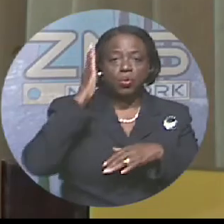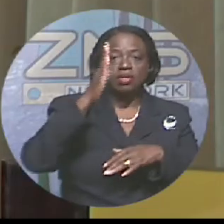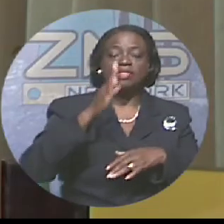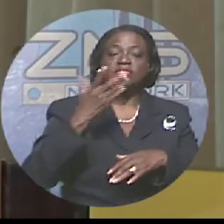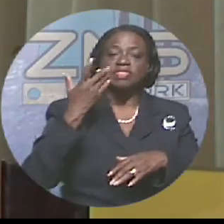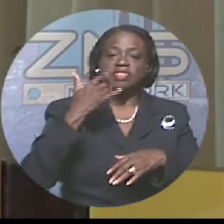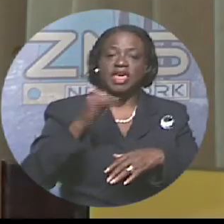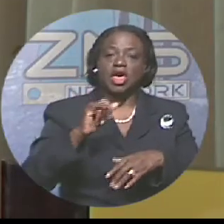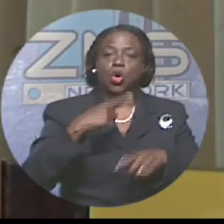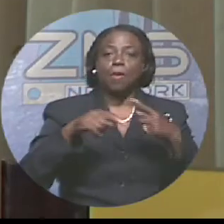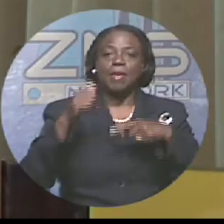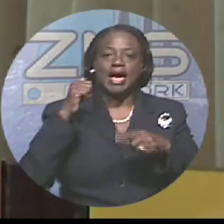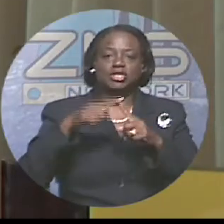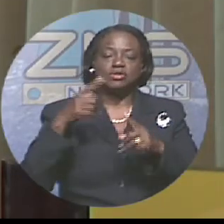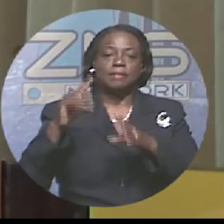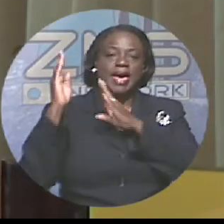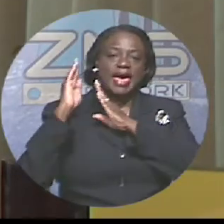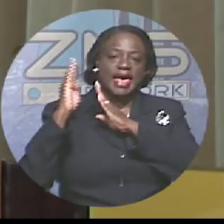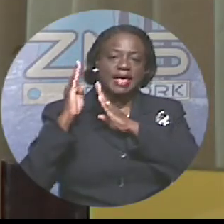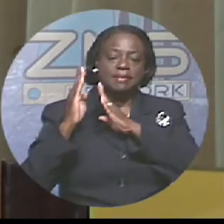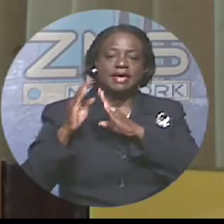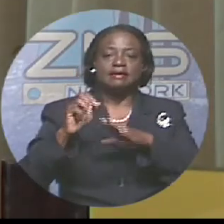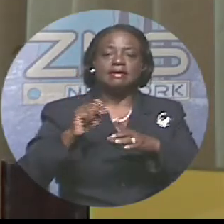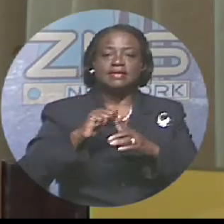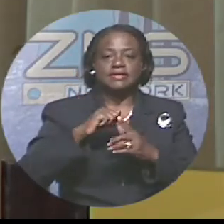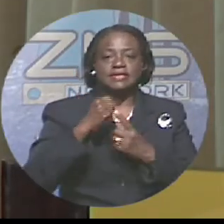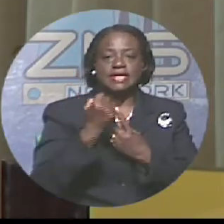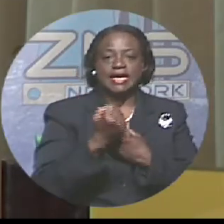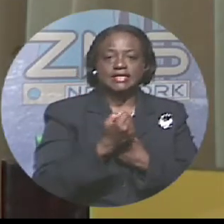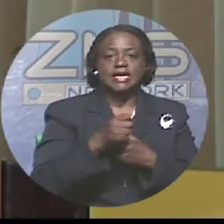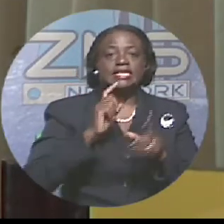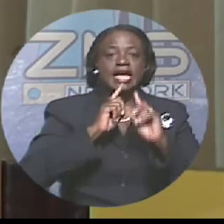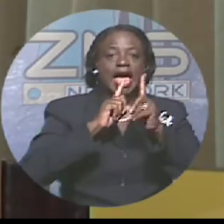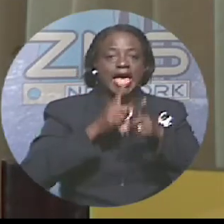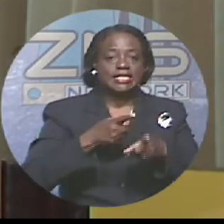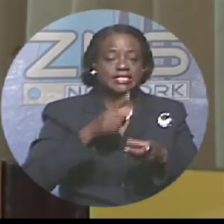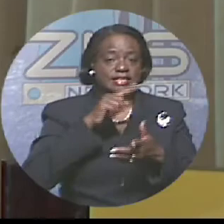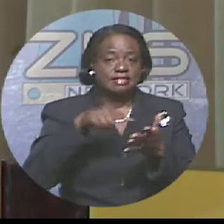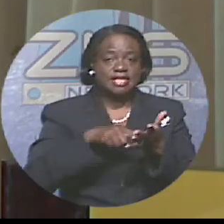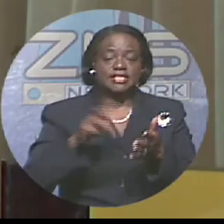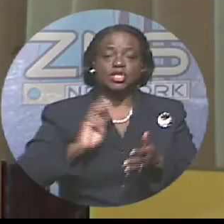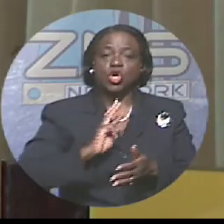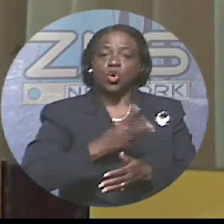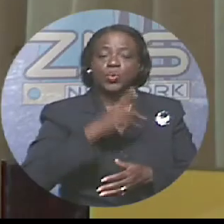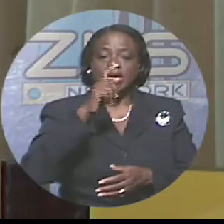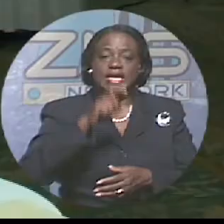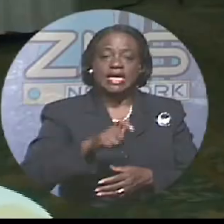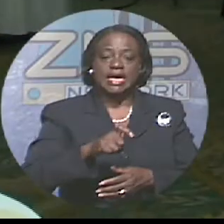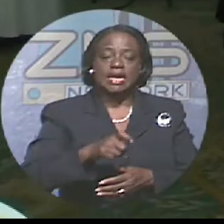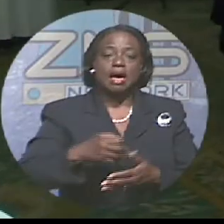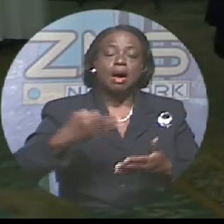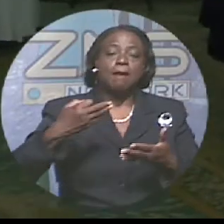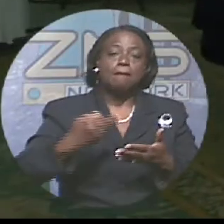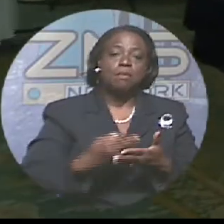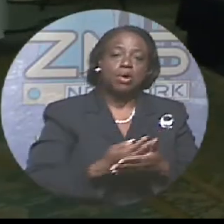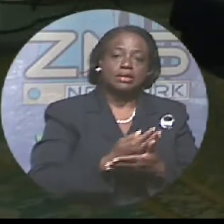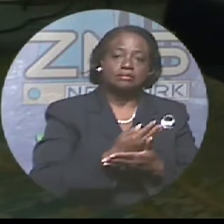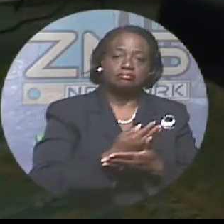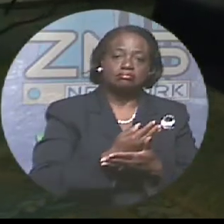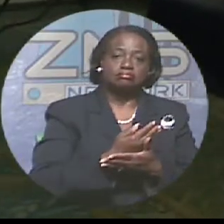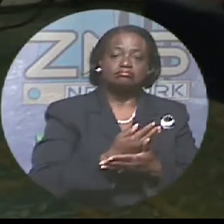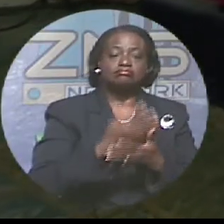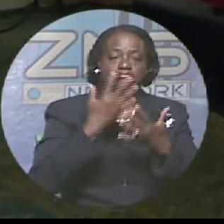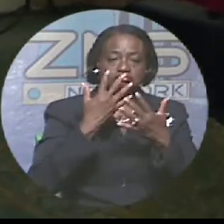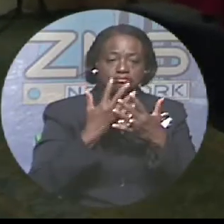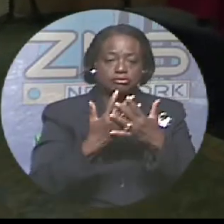society? To answer this question, we need a modern and progressive correctional system. Now, all parties